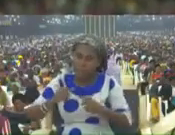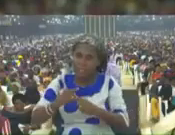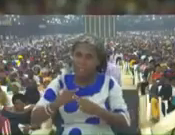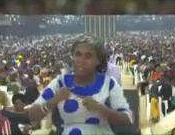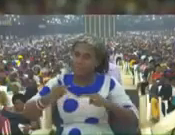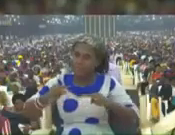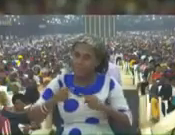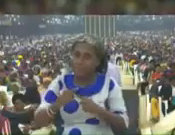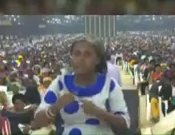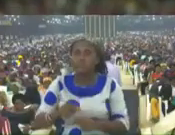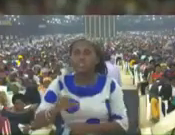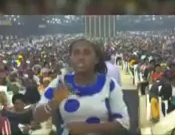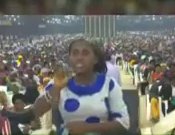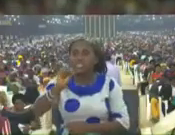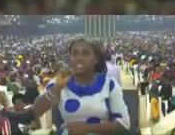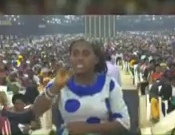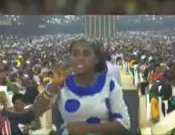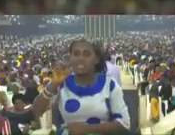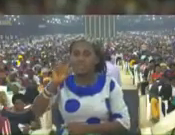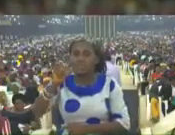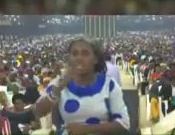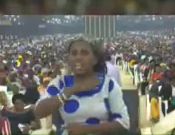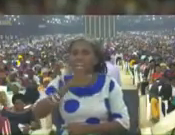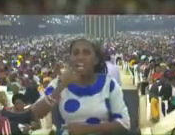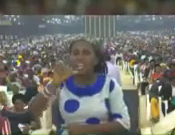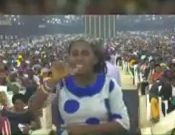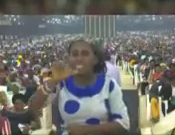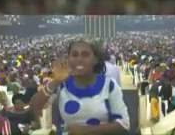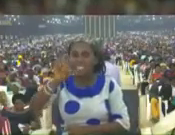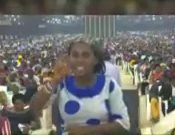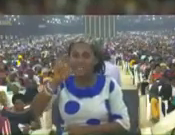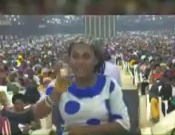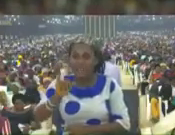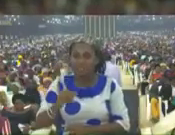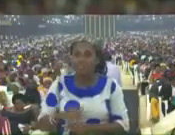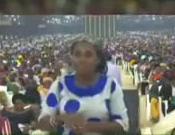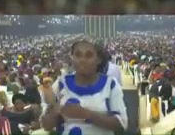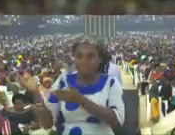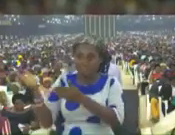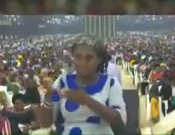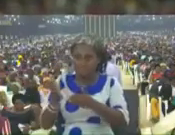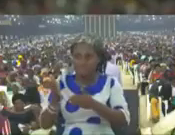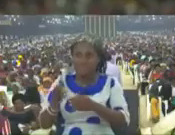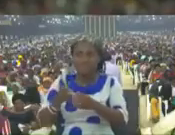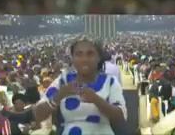Simeon and Levi took their swords and invaded